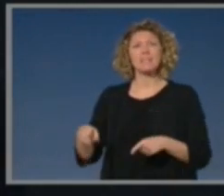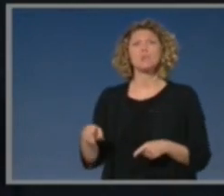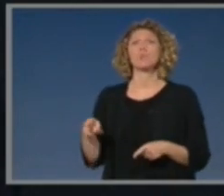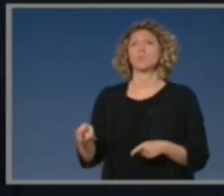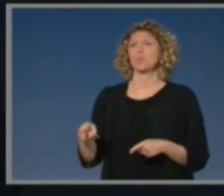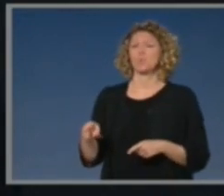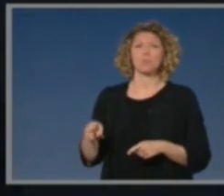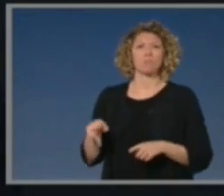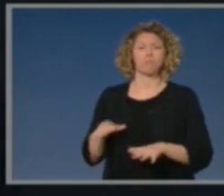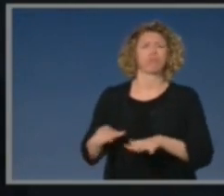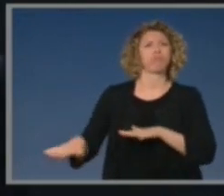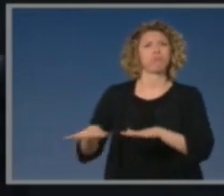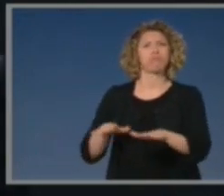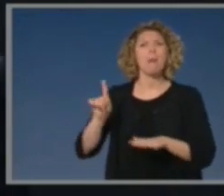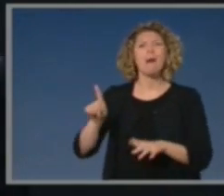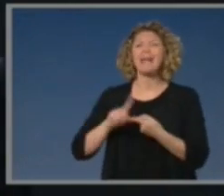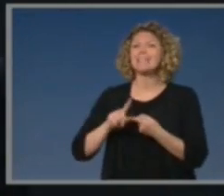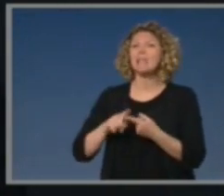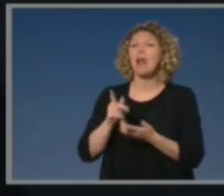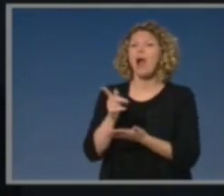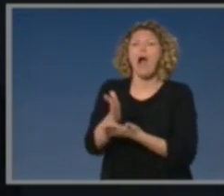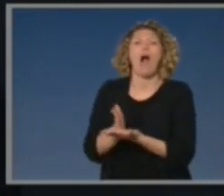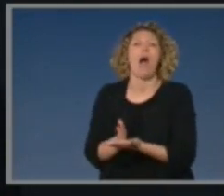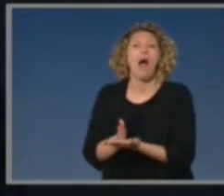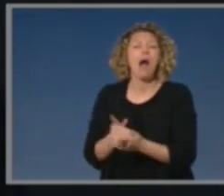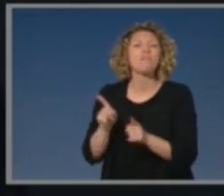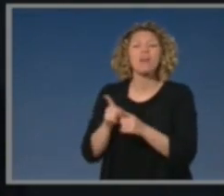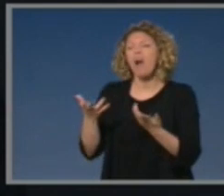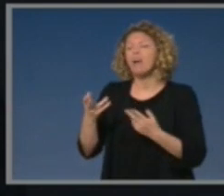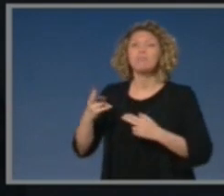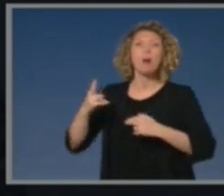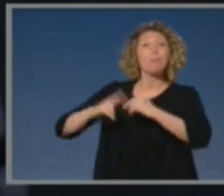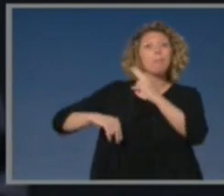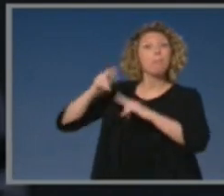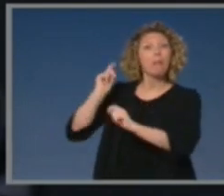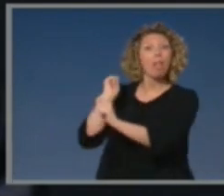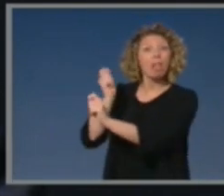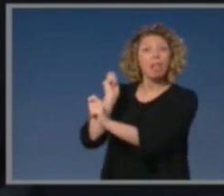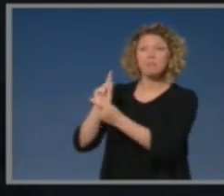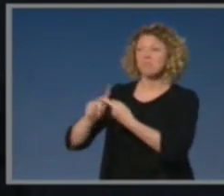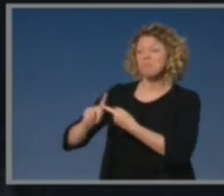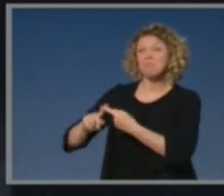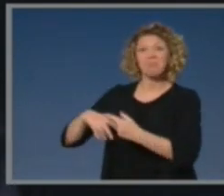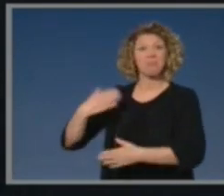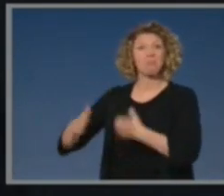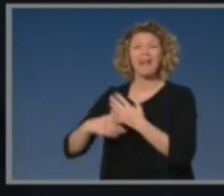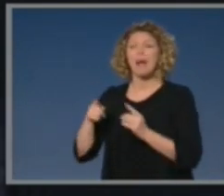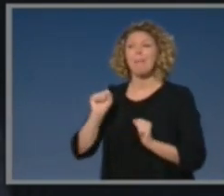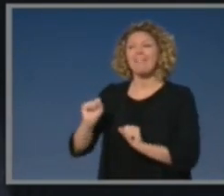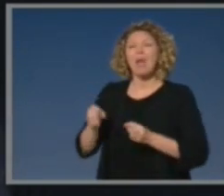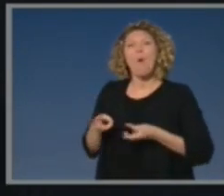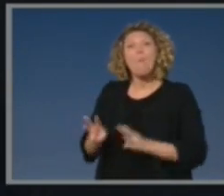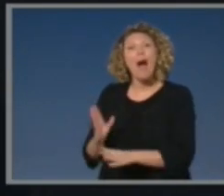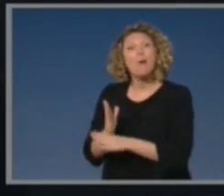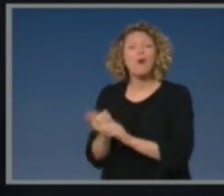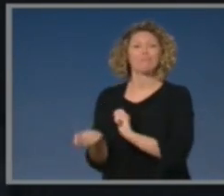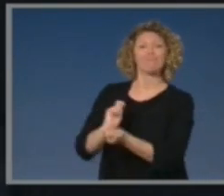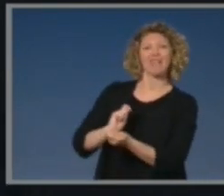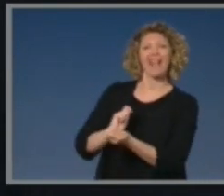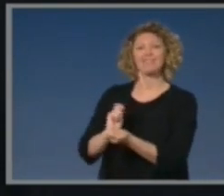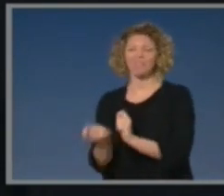partial capacity. A lot of in the housing construction area, for example, some have had to change their working practices to work around